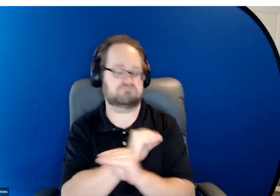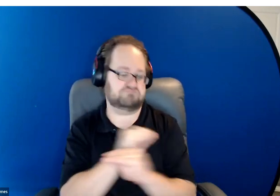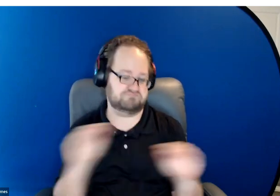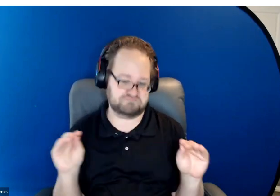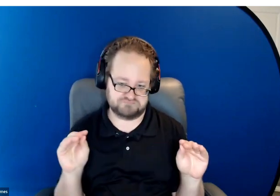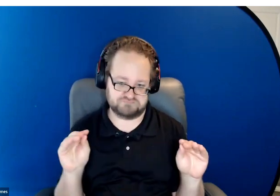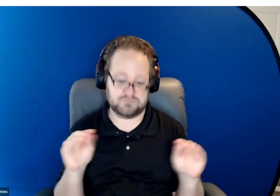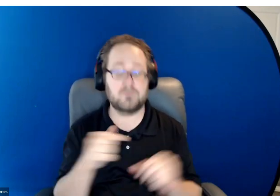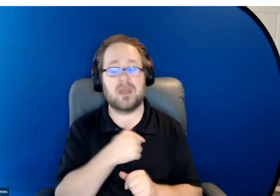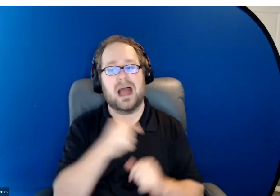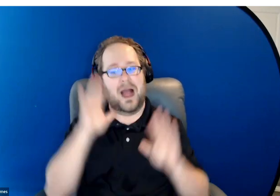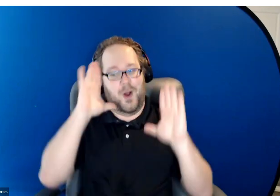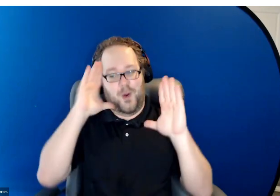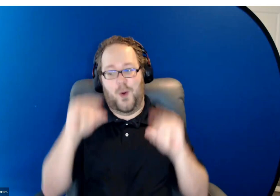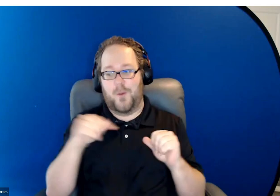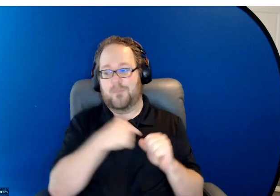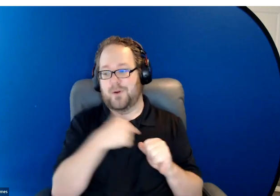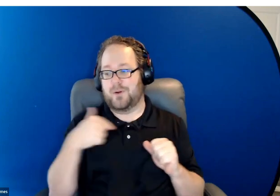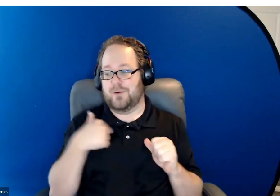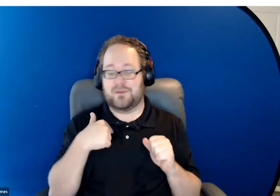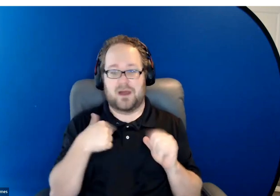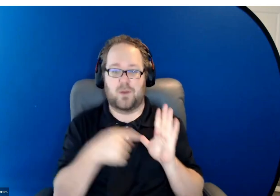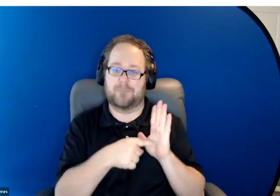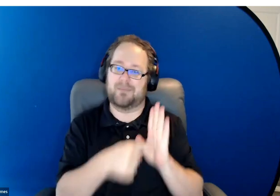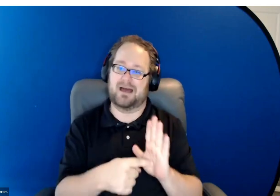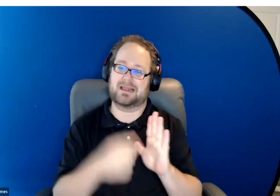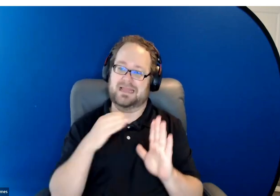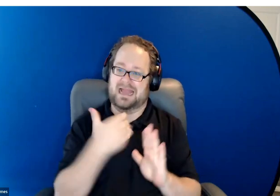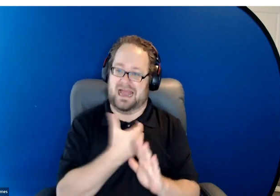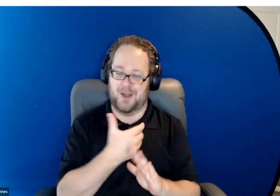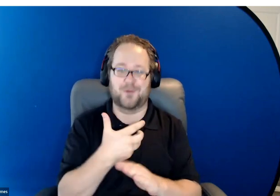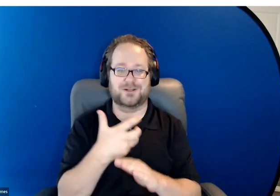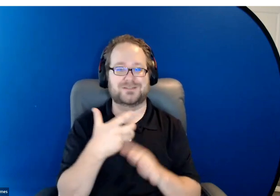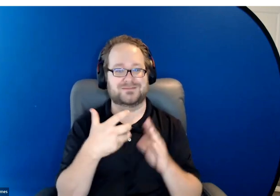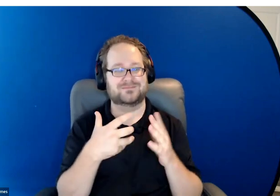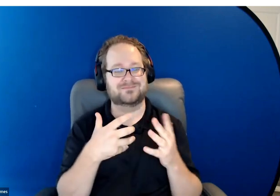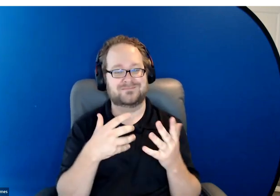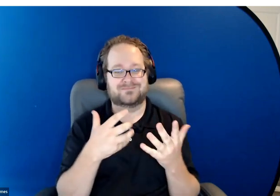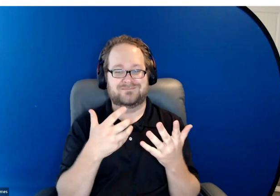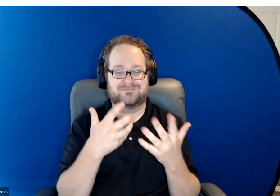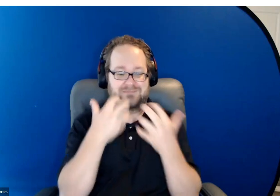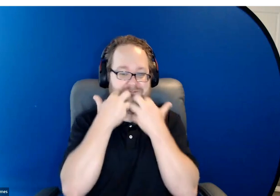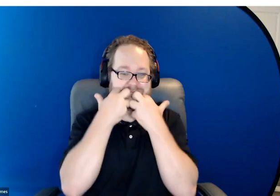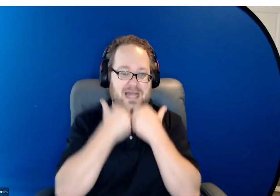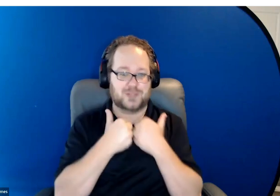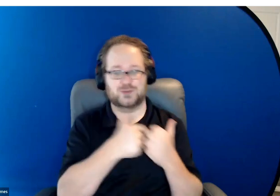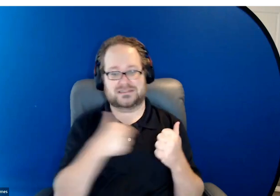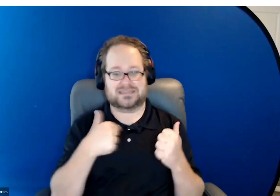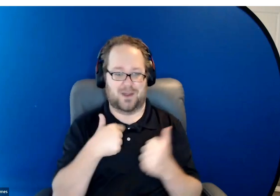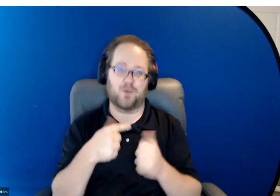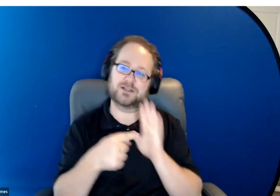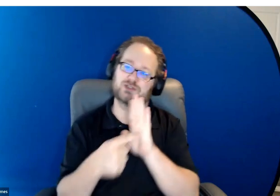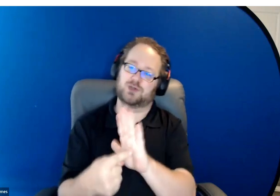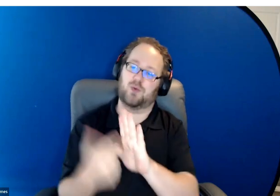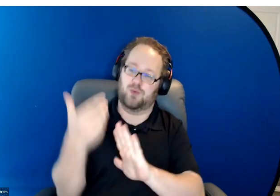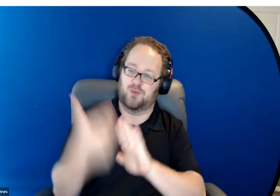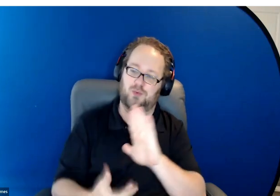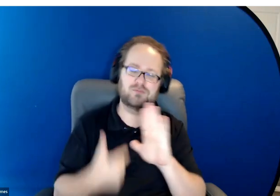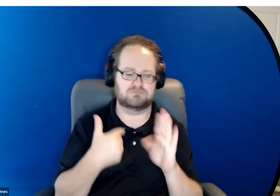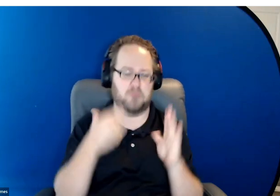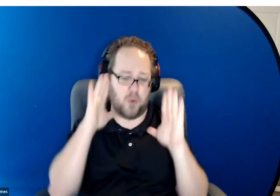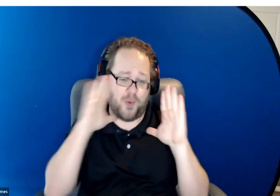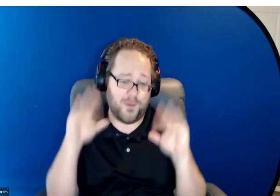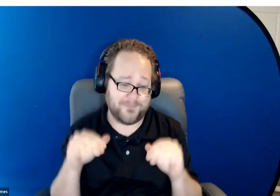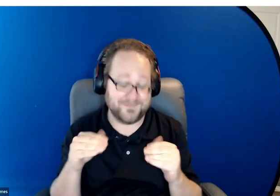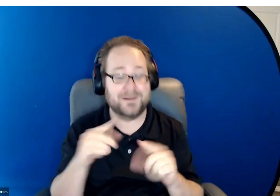are modeling that by what you hear from us and all of the federal partners and how we've been working together, but we need to make